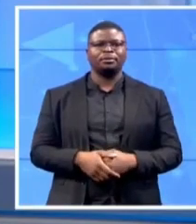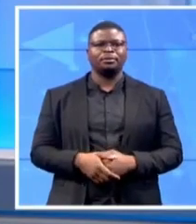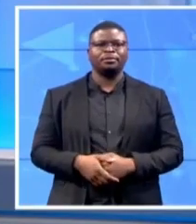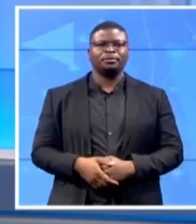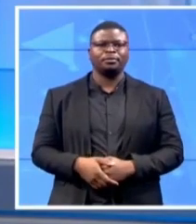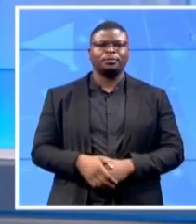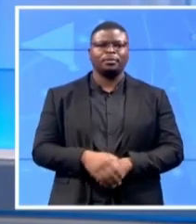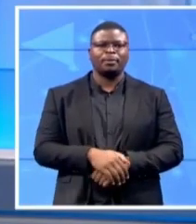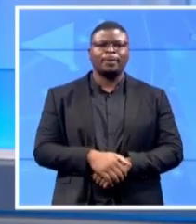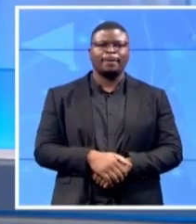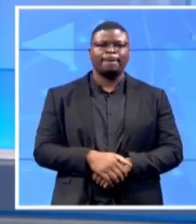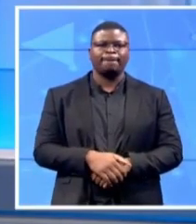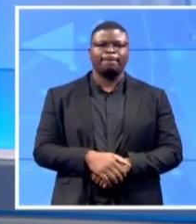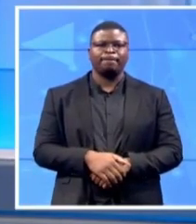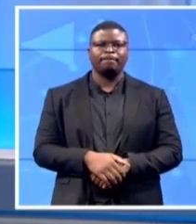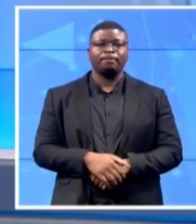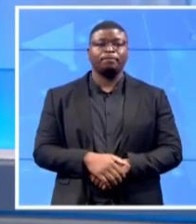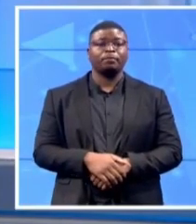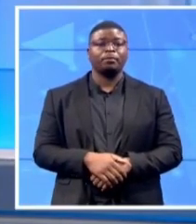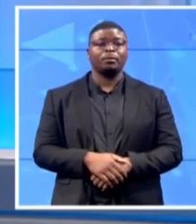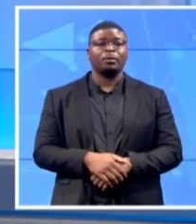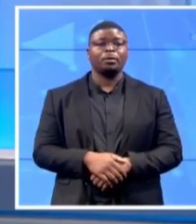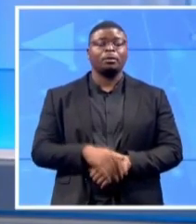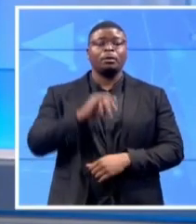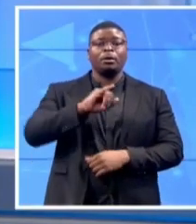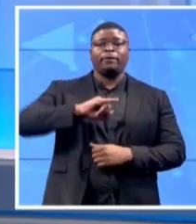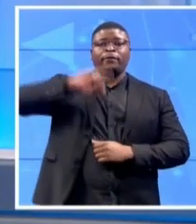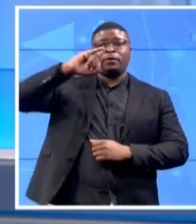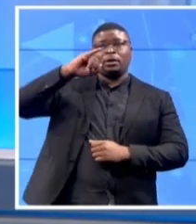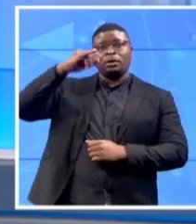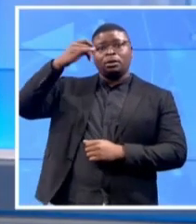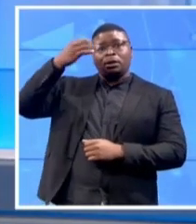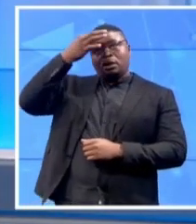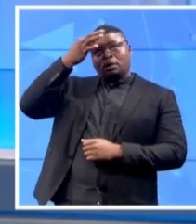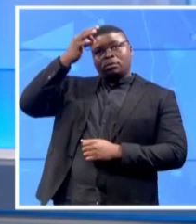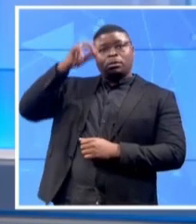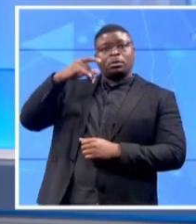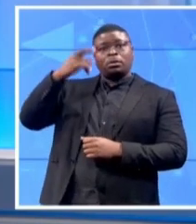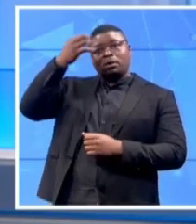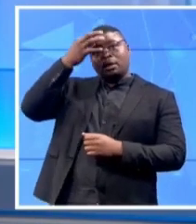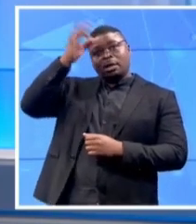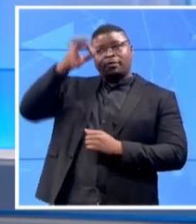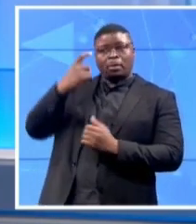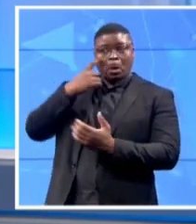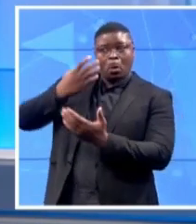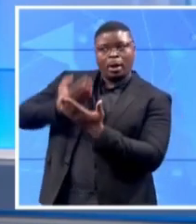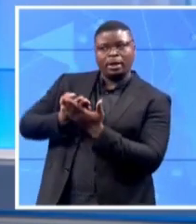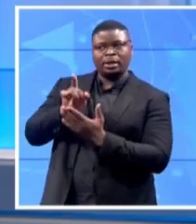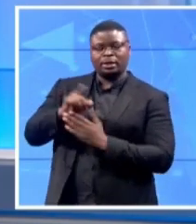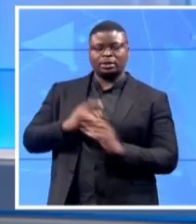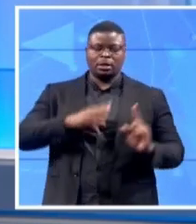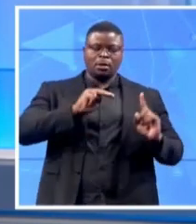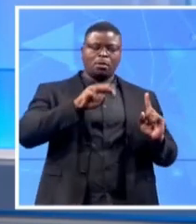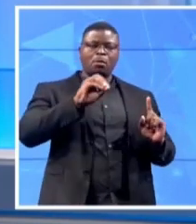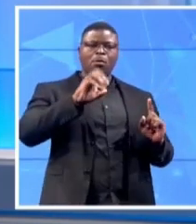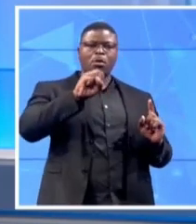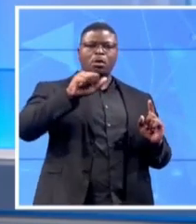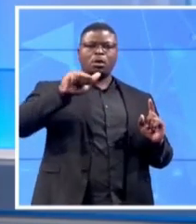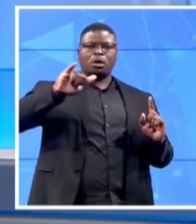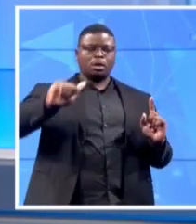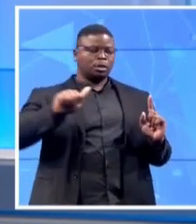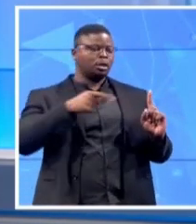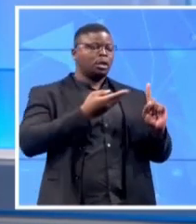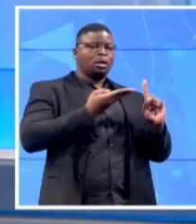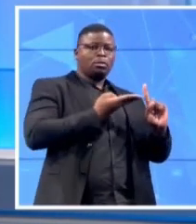The state first witness in the Senzo Meyiwa Murder Trial, Police Sergeant Thabo Mosia, will be back on the stand when the case resumes in the High Court